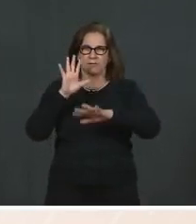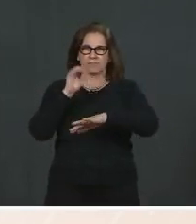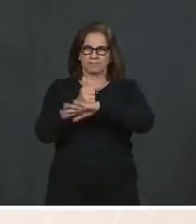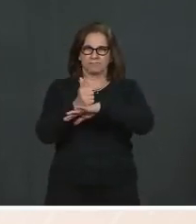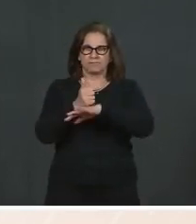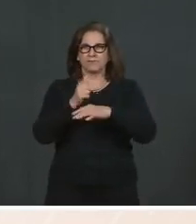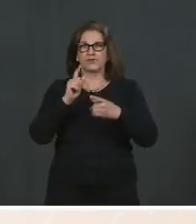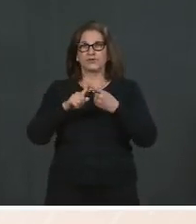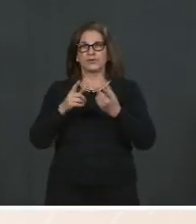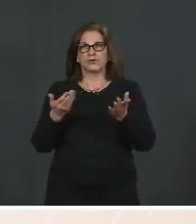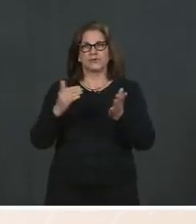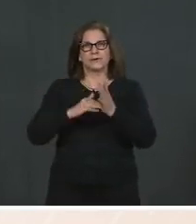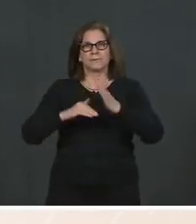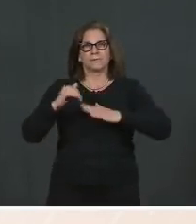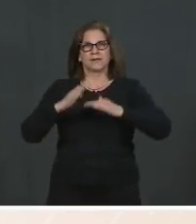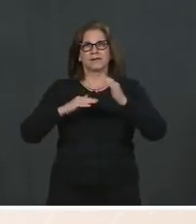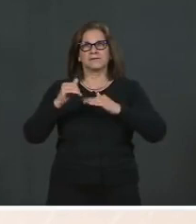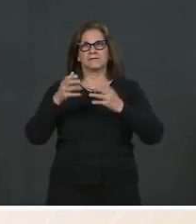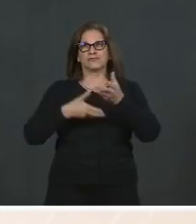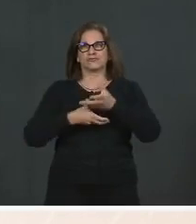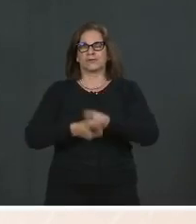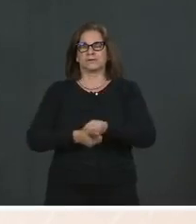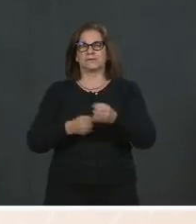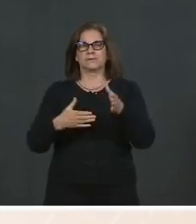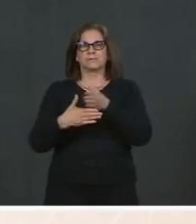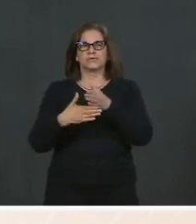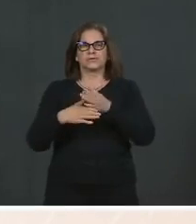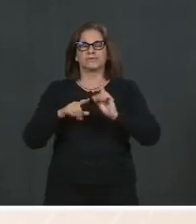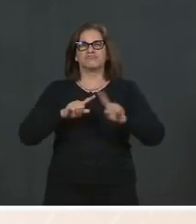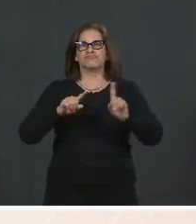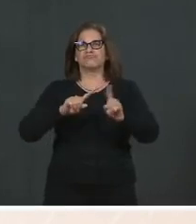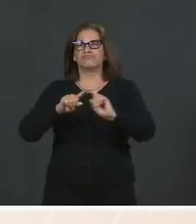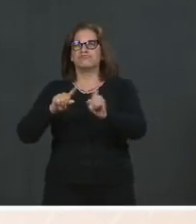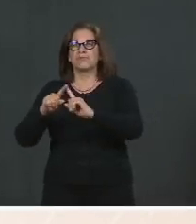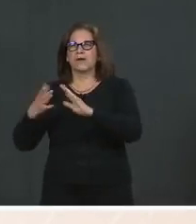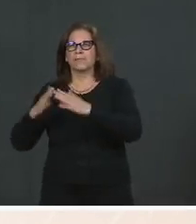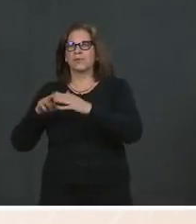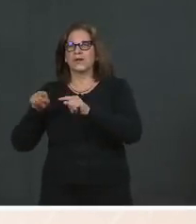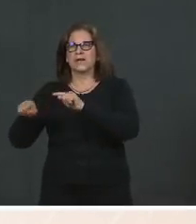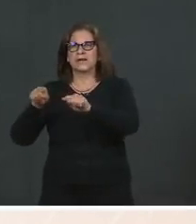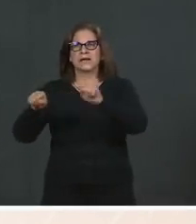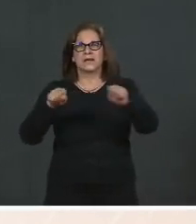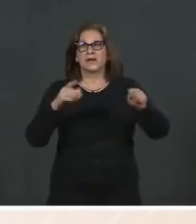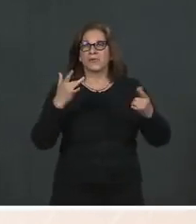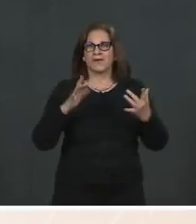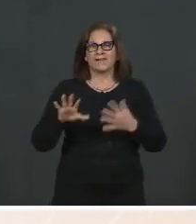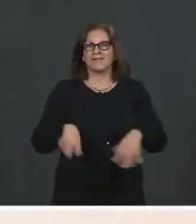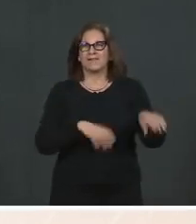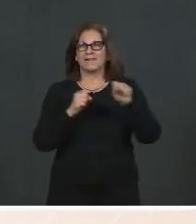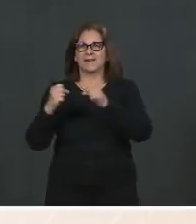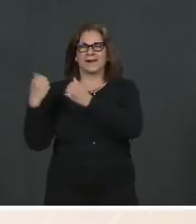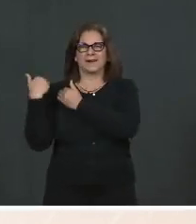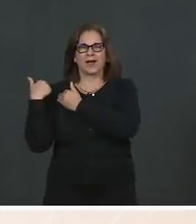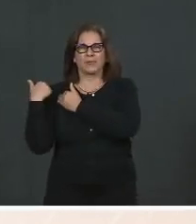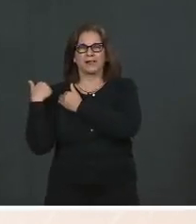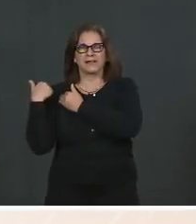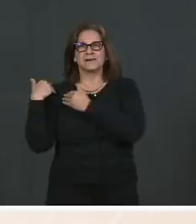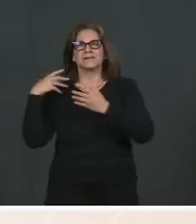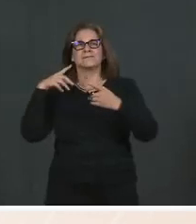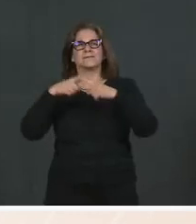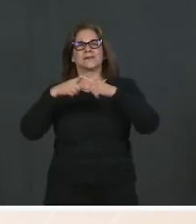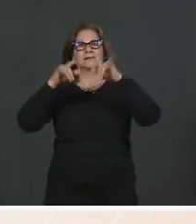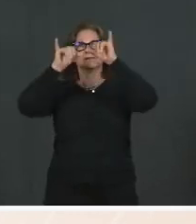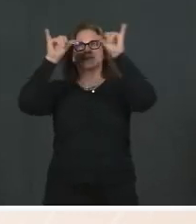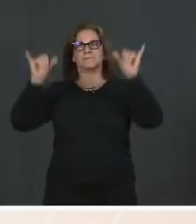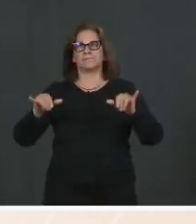communities, that there needs to be accountability and there needs to be systems in place to ensure that, and laws changed